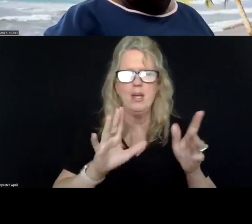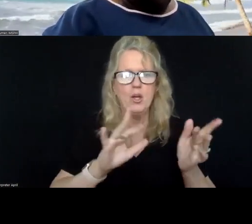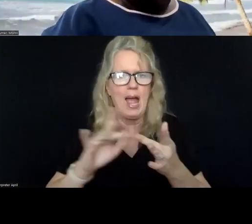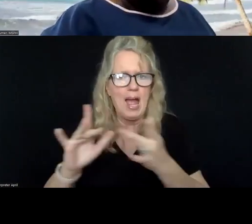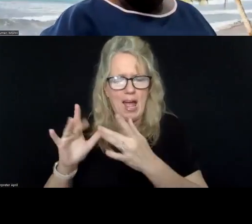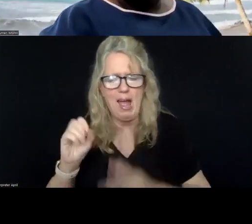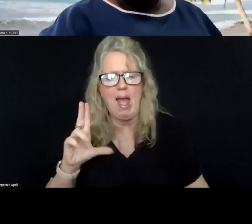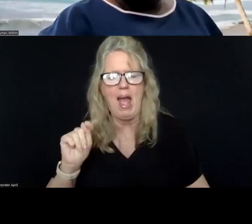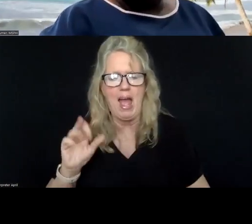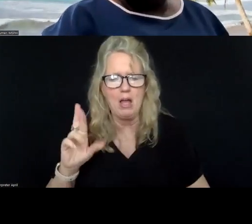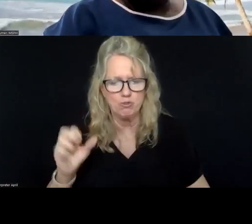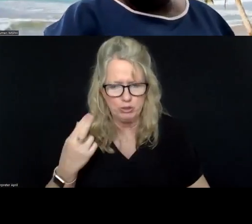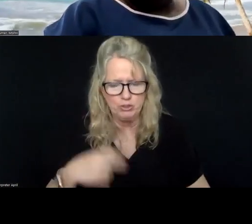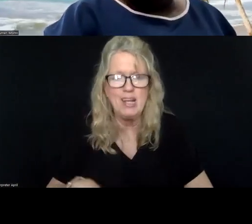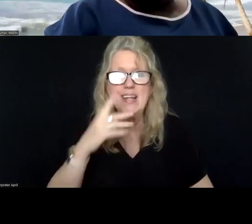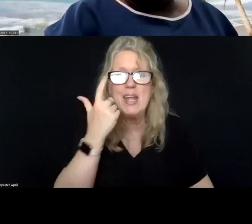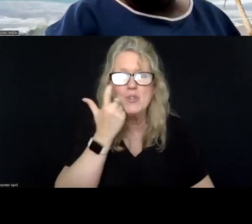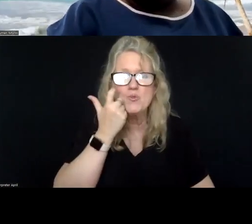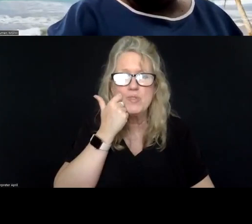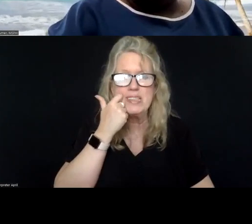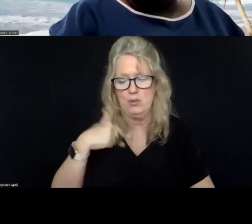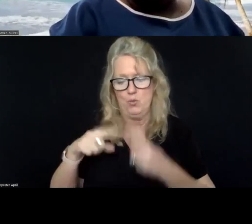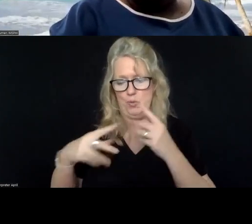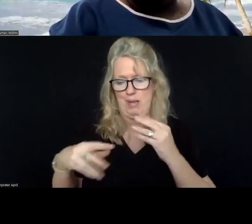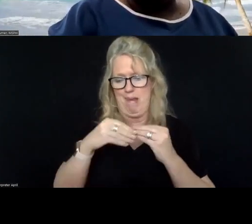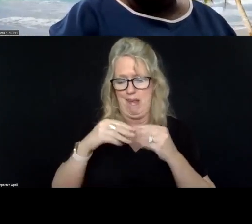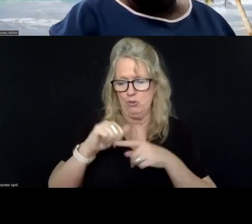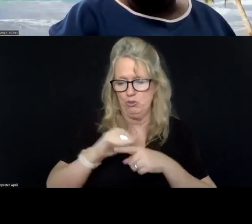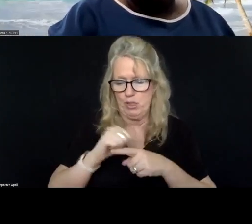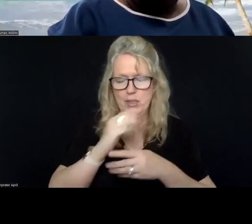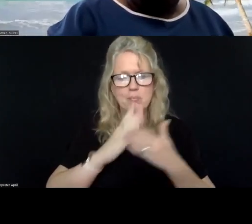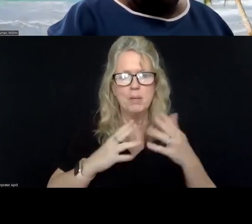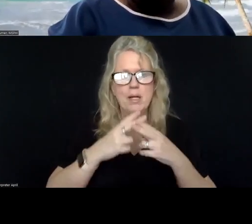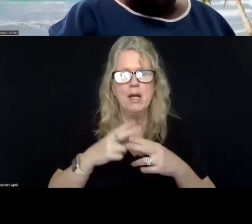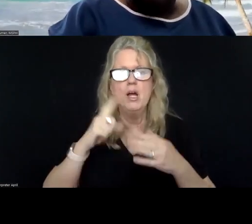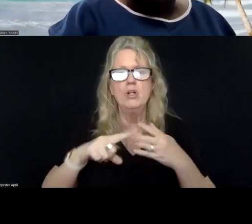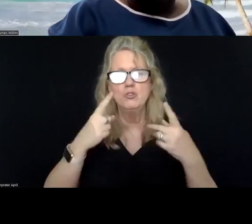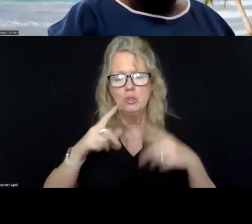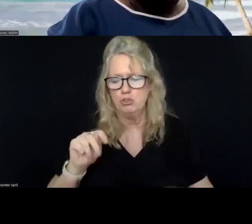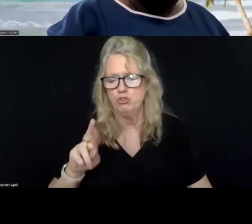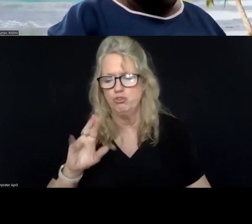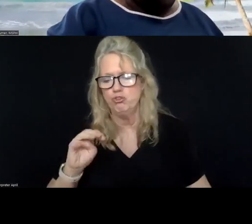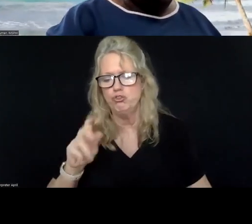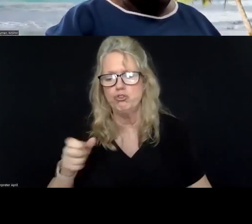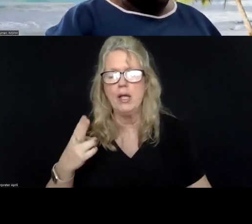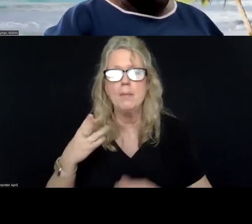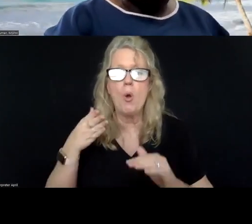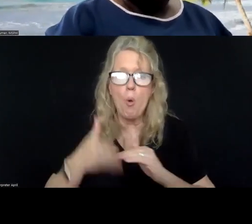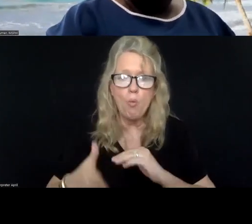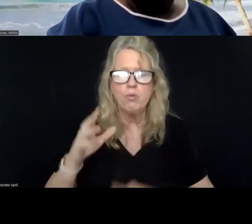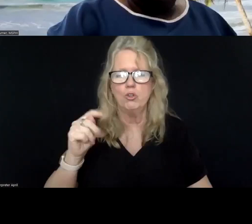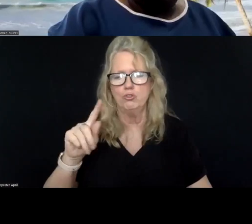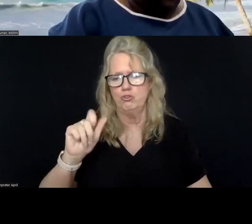We also recently added a training component called Triumph Over Trauma, which is